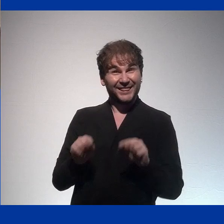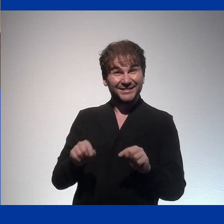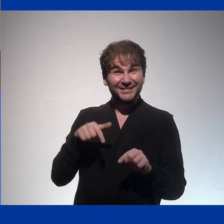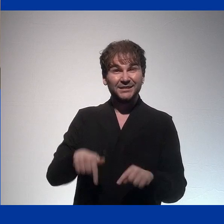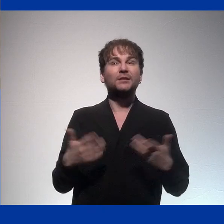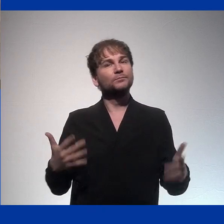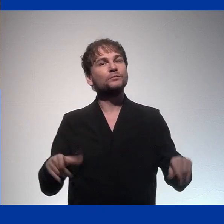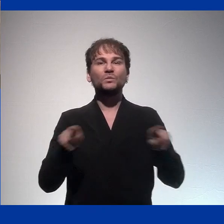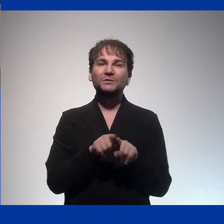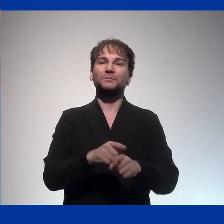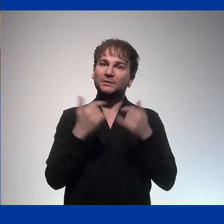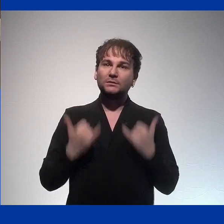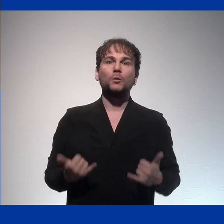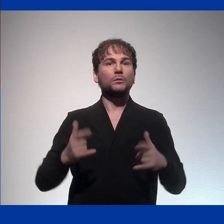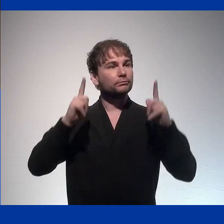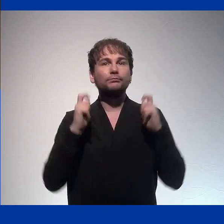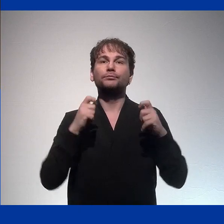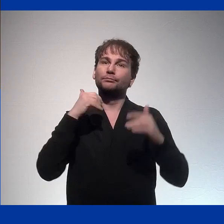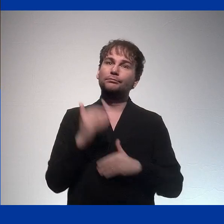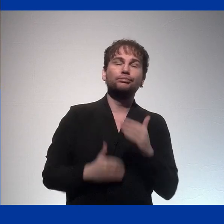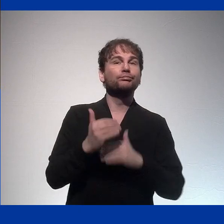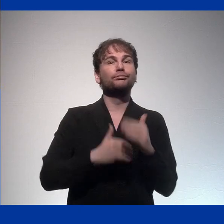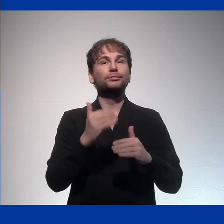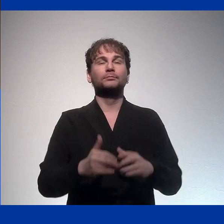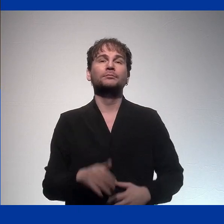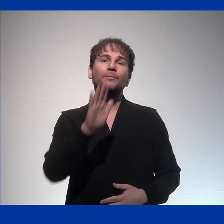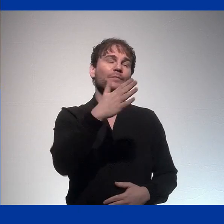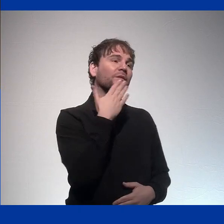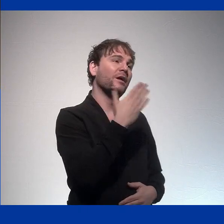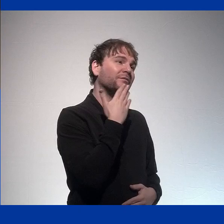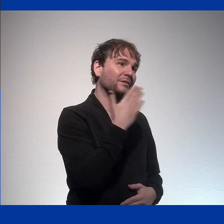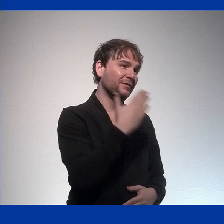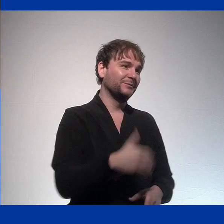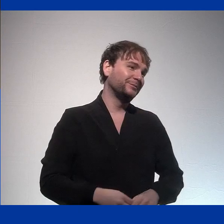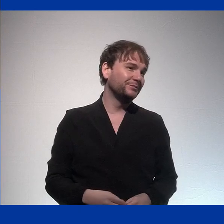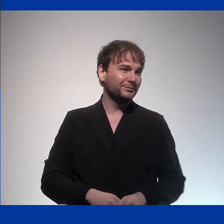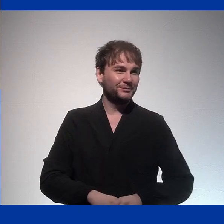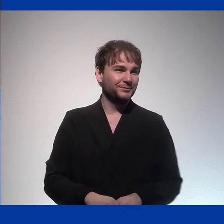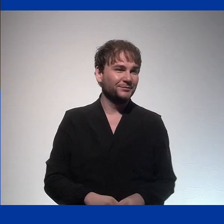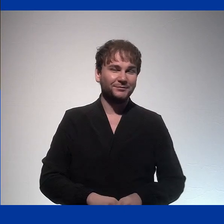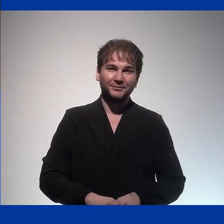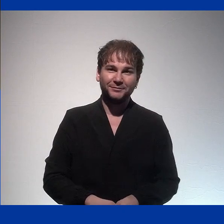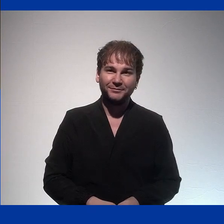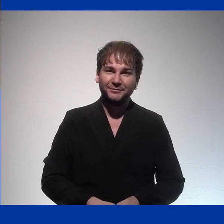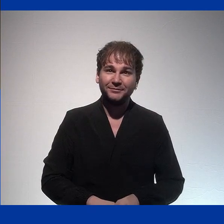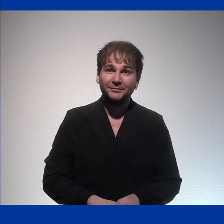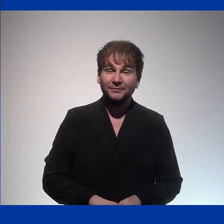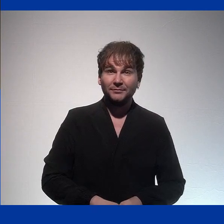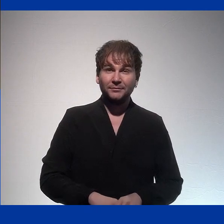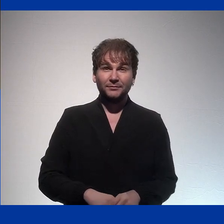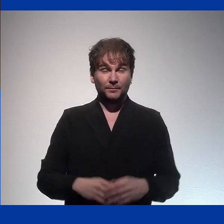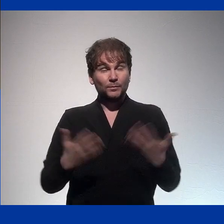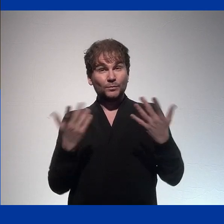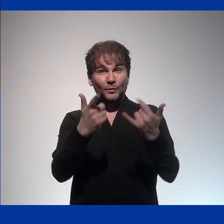whose name I really like. I was really looking forward to say this. We come to Janez Jani Majes. I really think this sounds very nice.